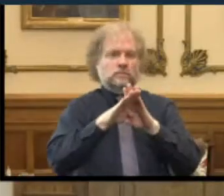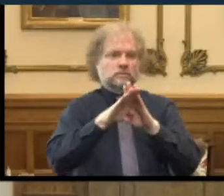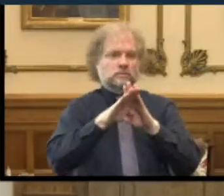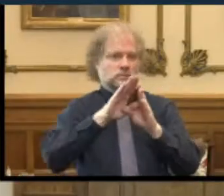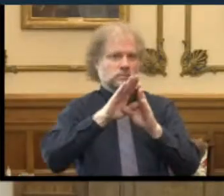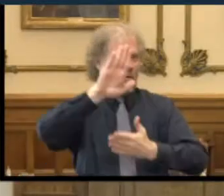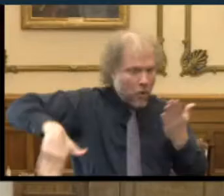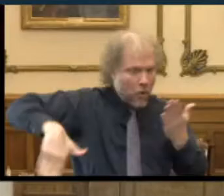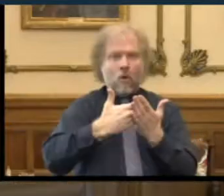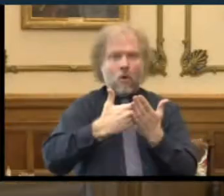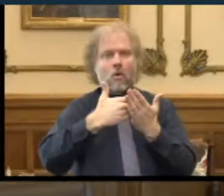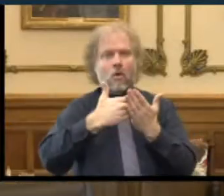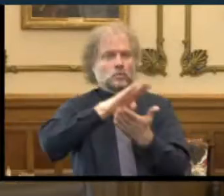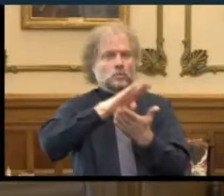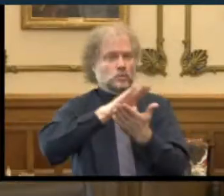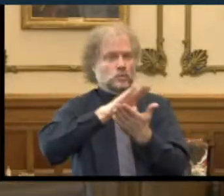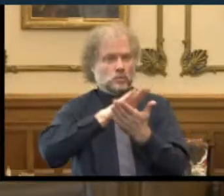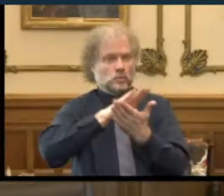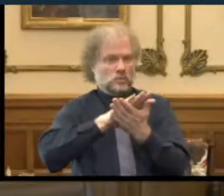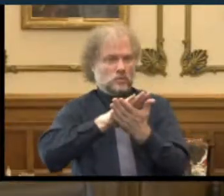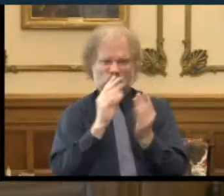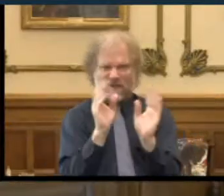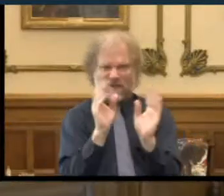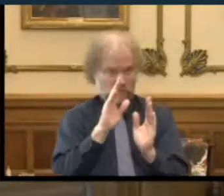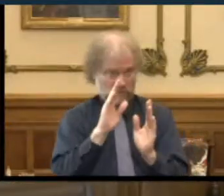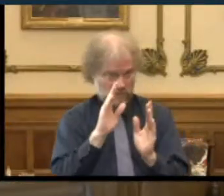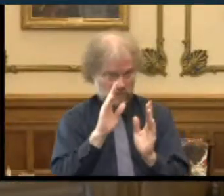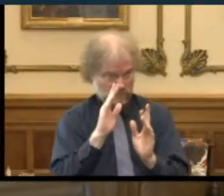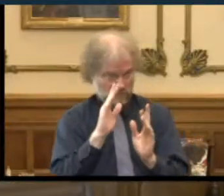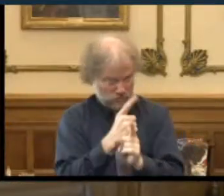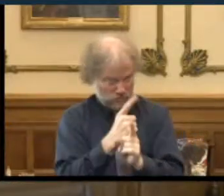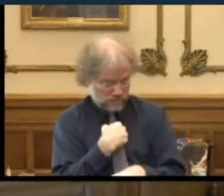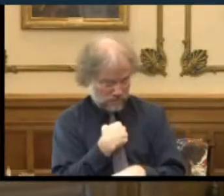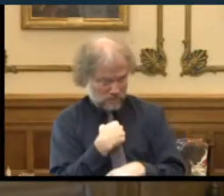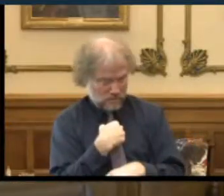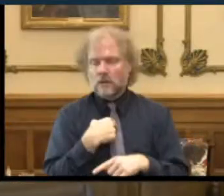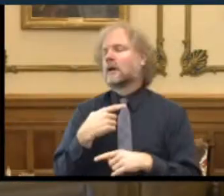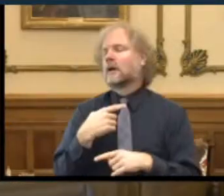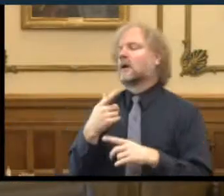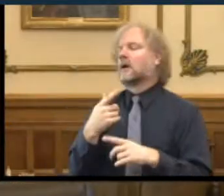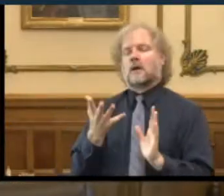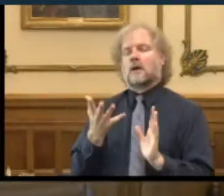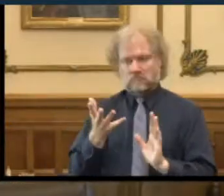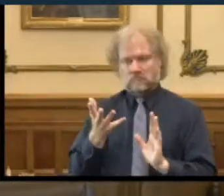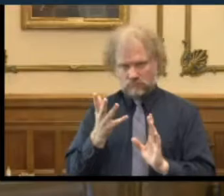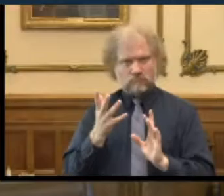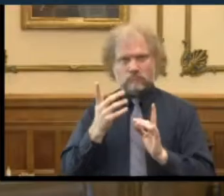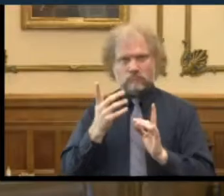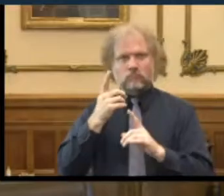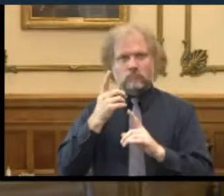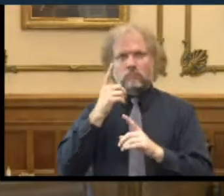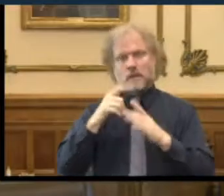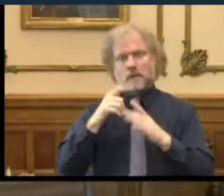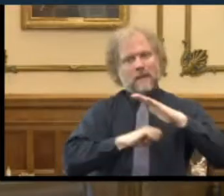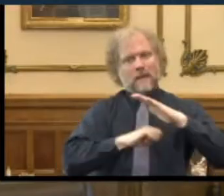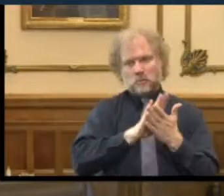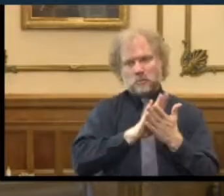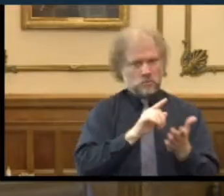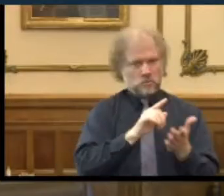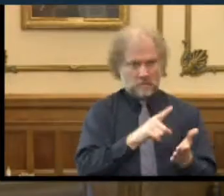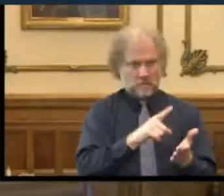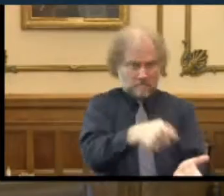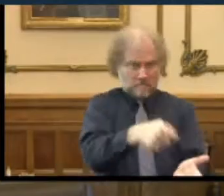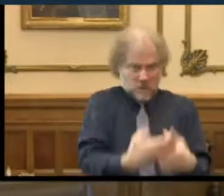instruction. Clarify if that's accurate. We did not say that especially elementary schools have to